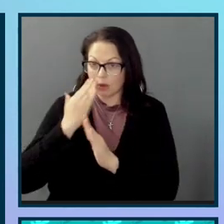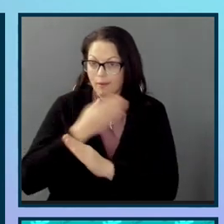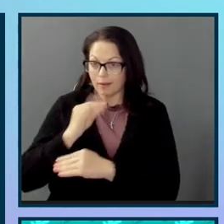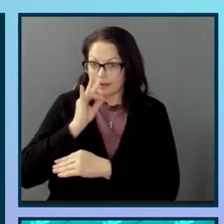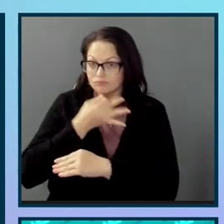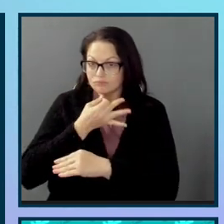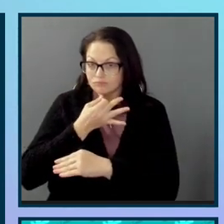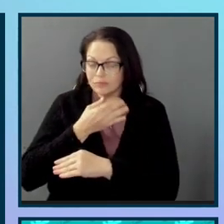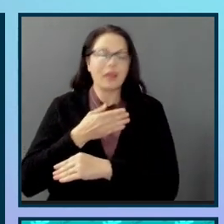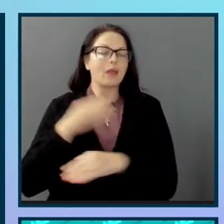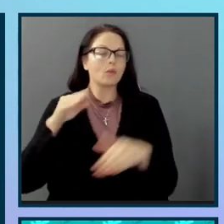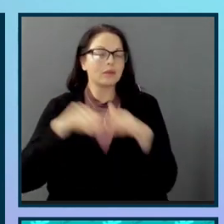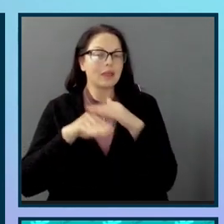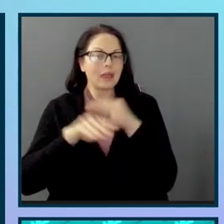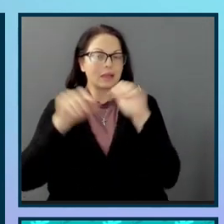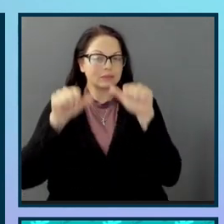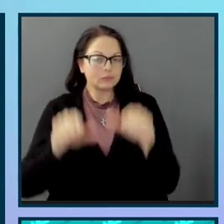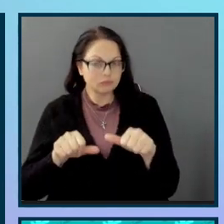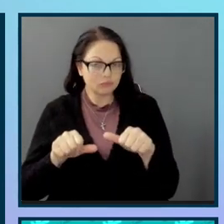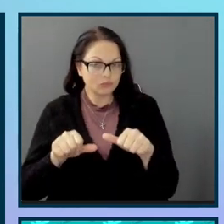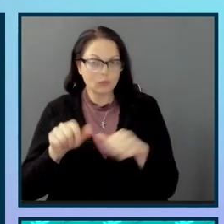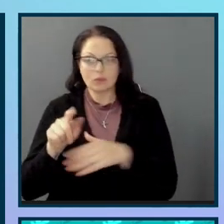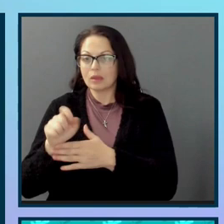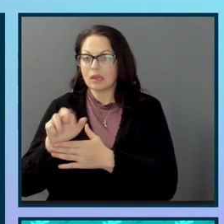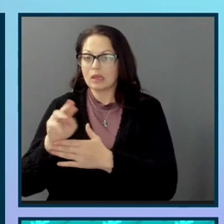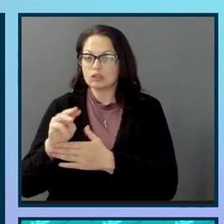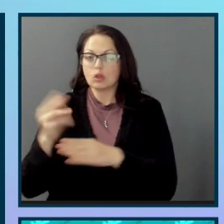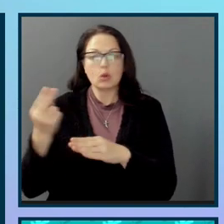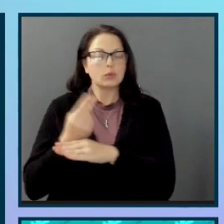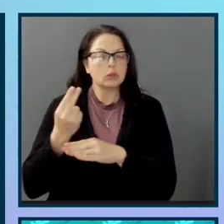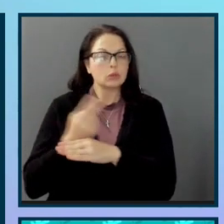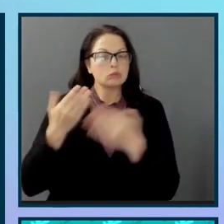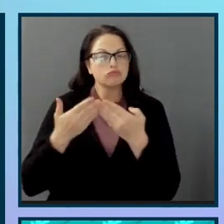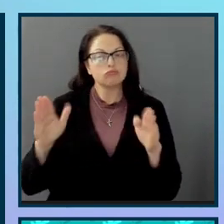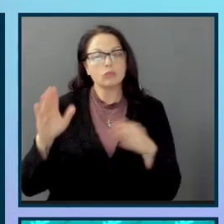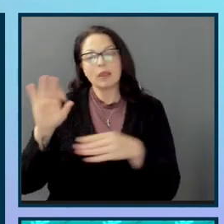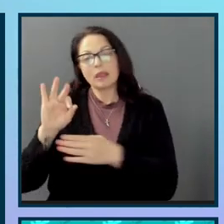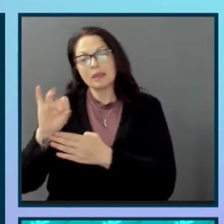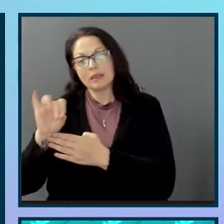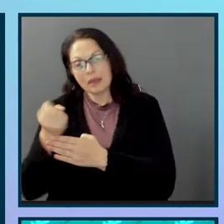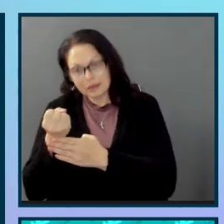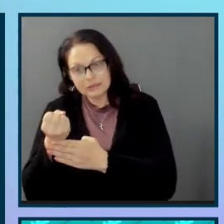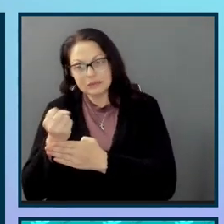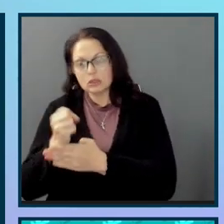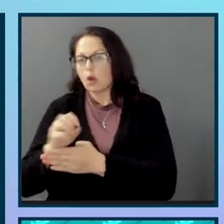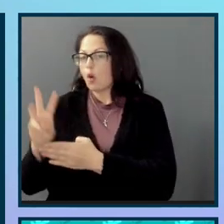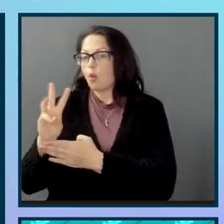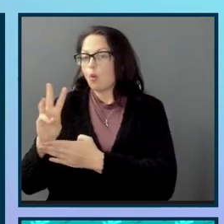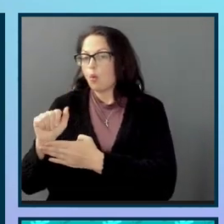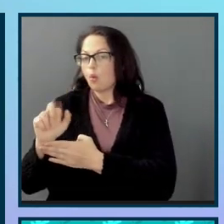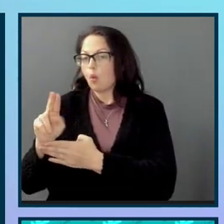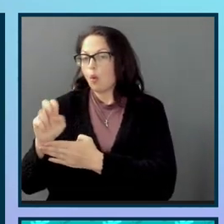And whereas accessibility was not a term widely used in the 90s, Warner Bros., like any large corporation, keeps on claiming